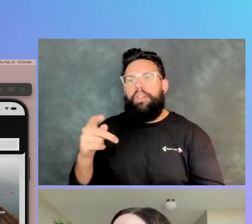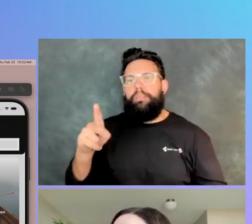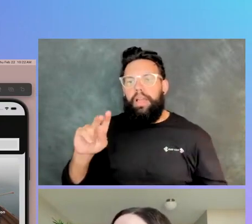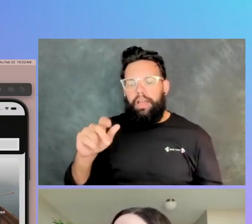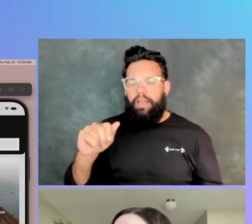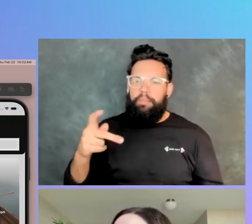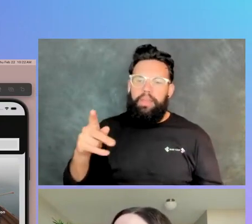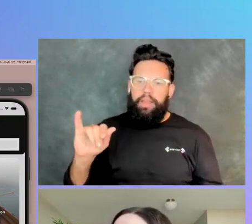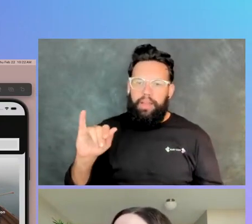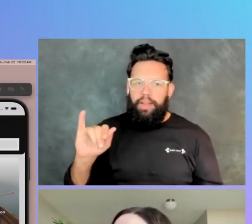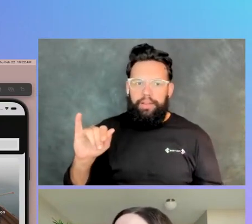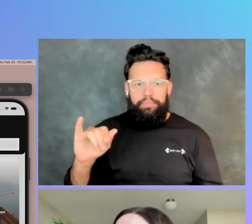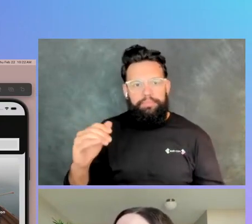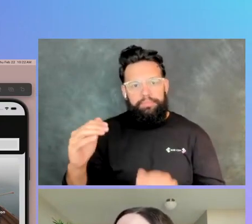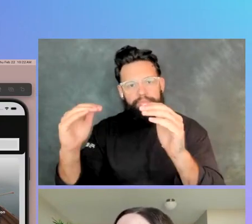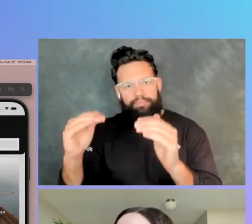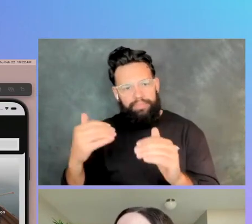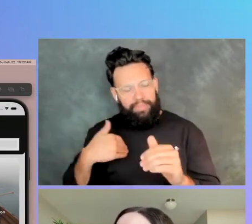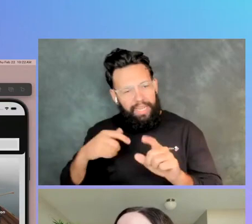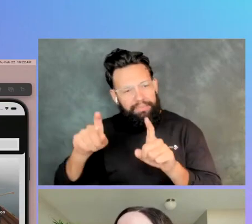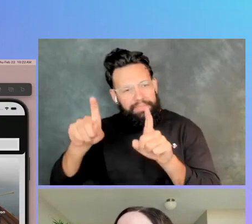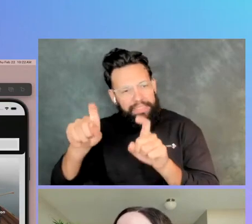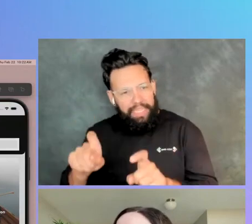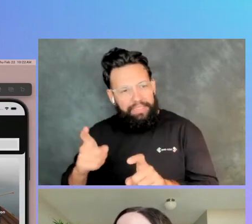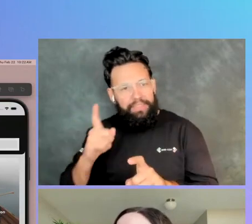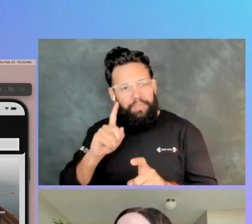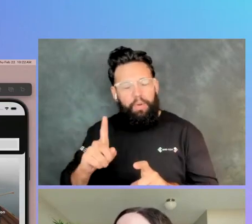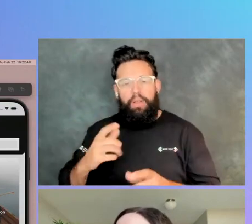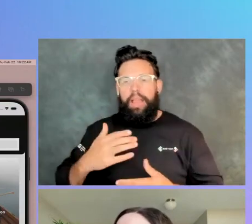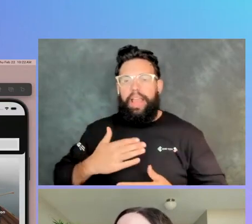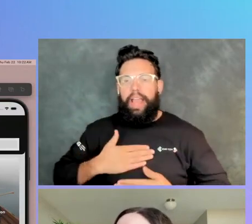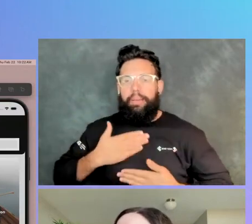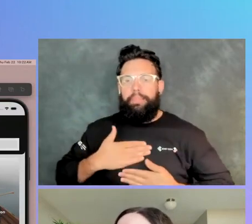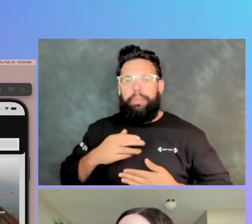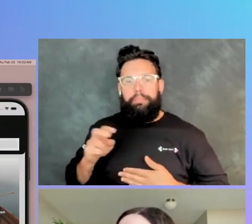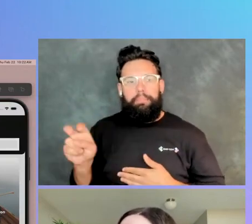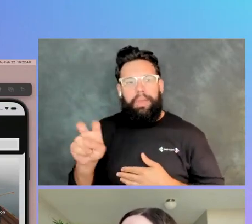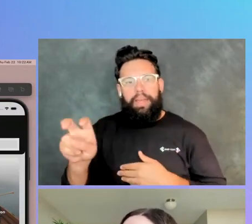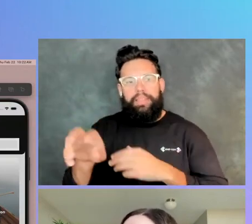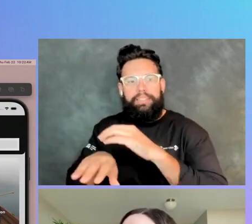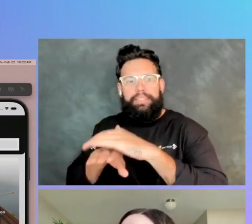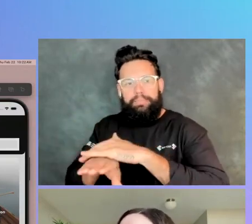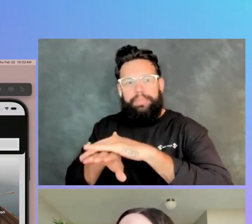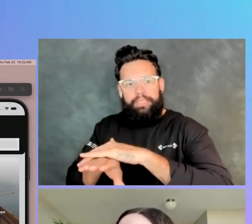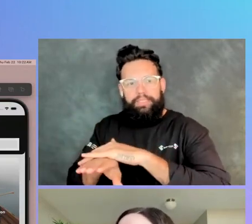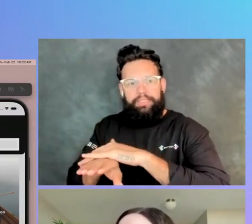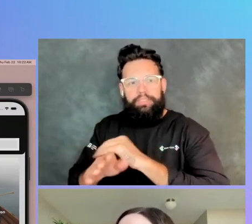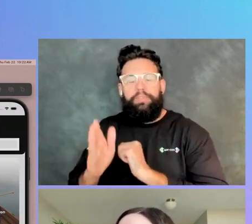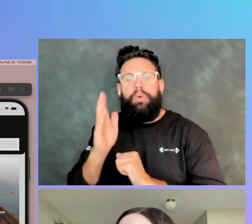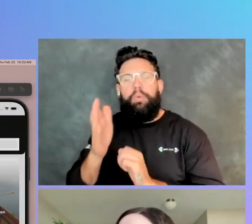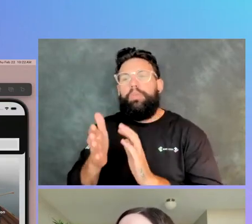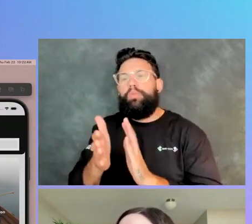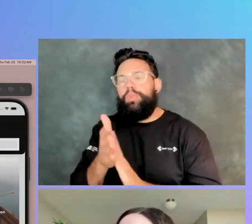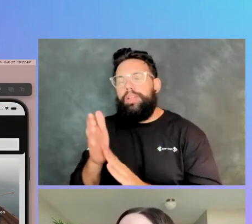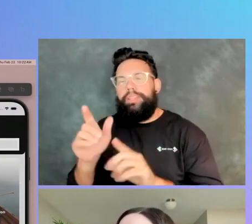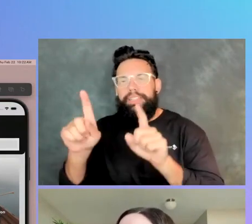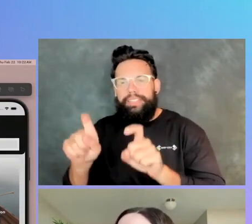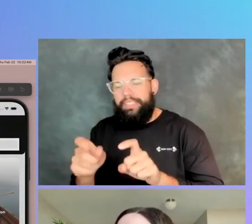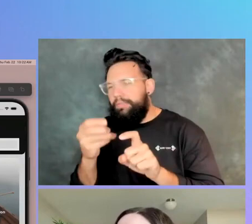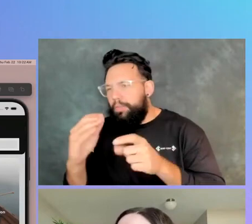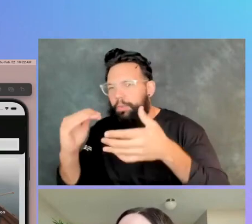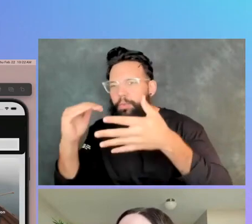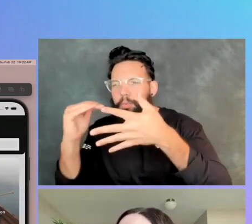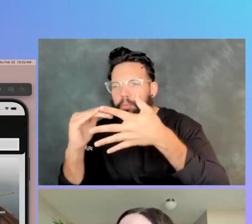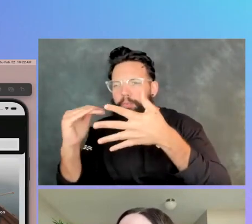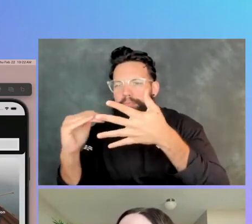test here, we have a test for Happy Path accessibility. I'm going to run an accessibility scan at a number of key points. So you can see I have this function